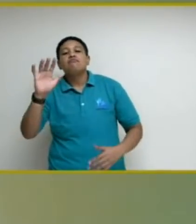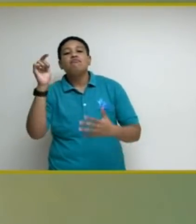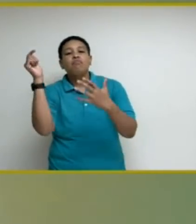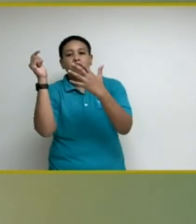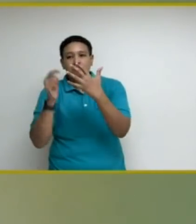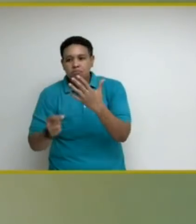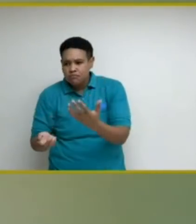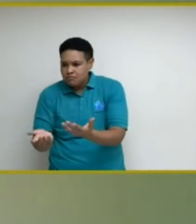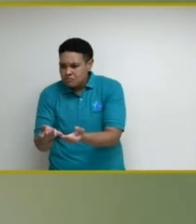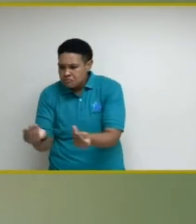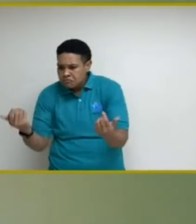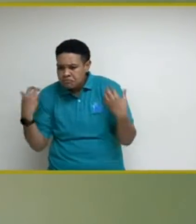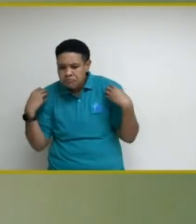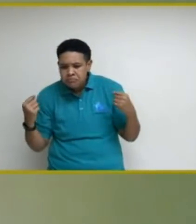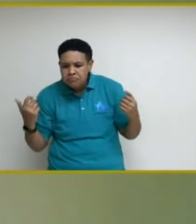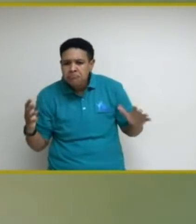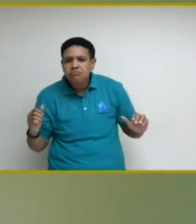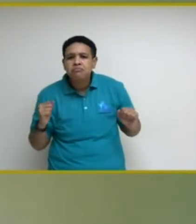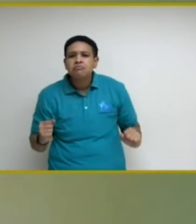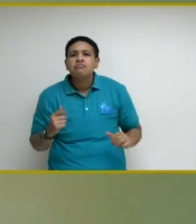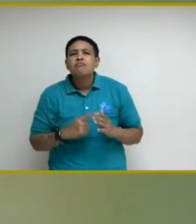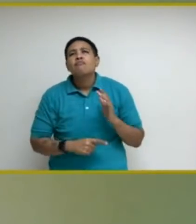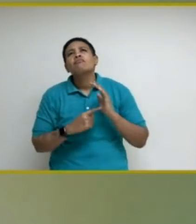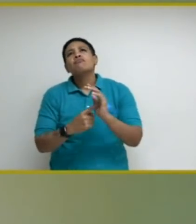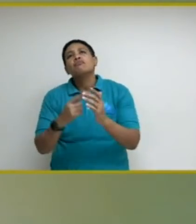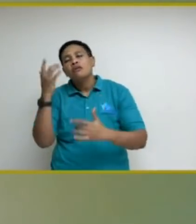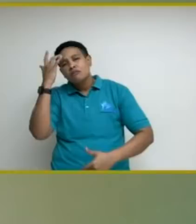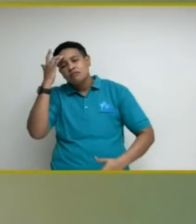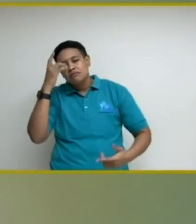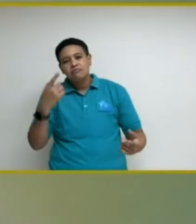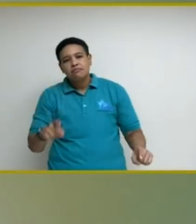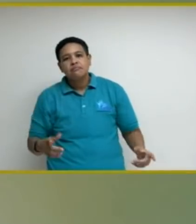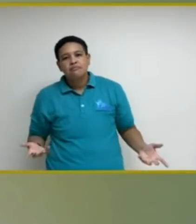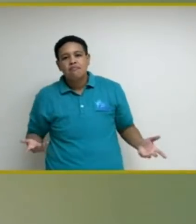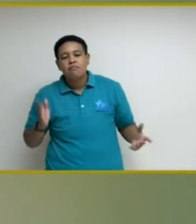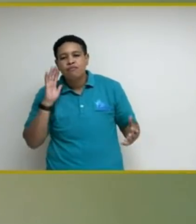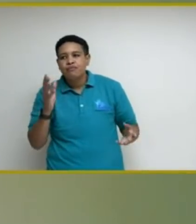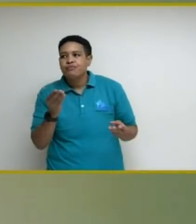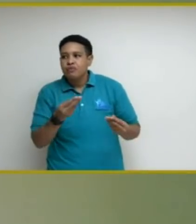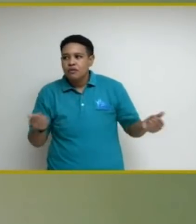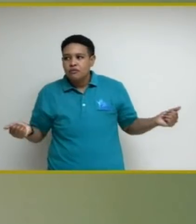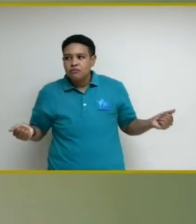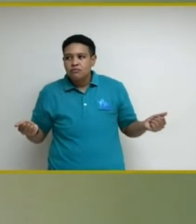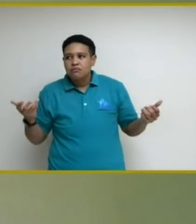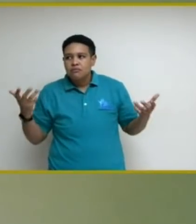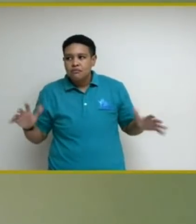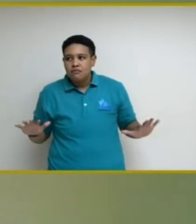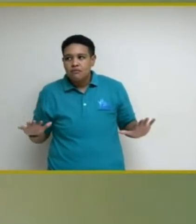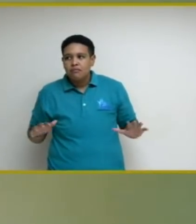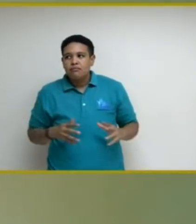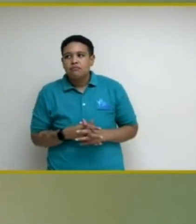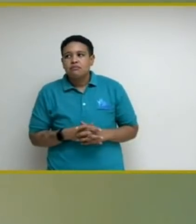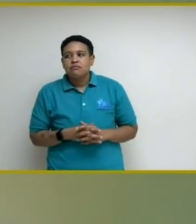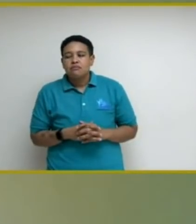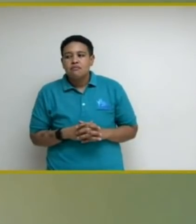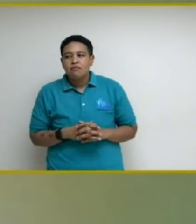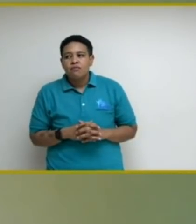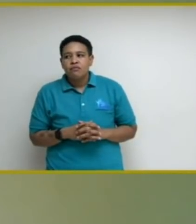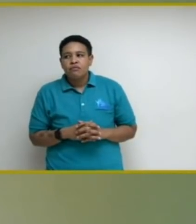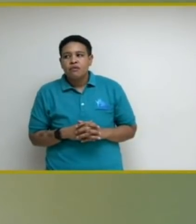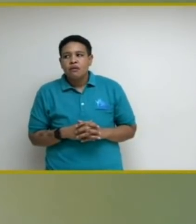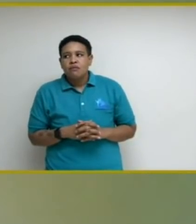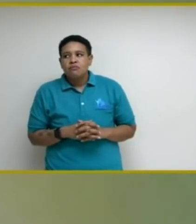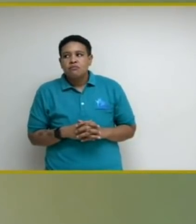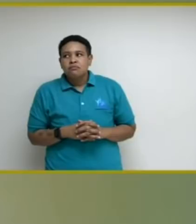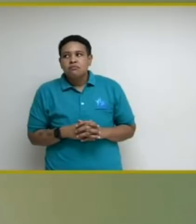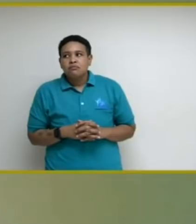condition resolved. The symptoms that they displayed would have resolved completely. I made the point